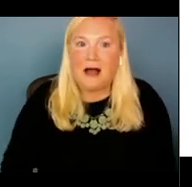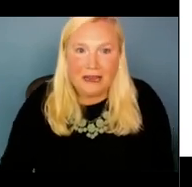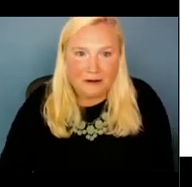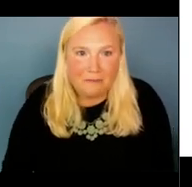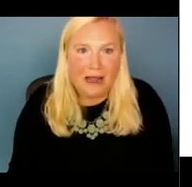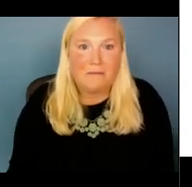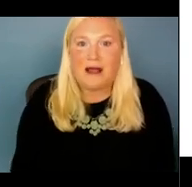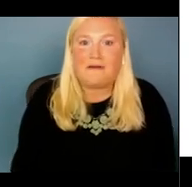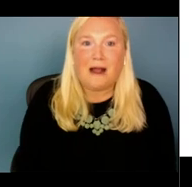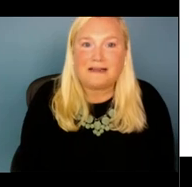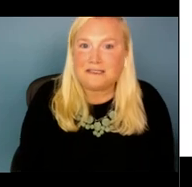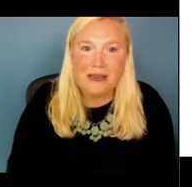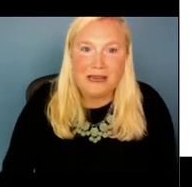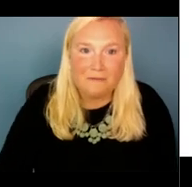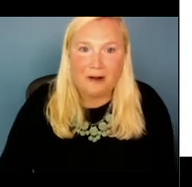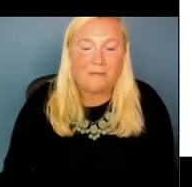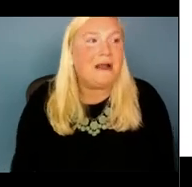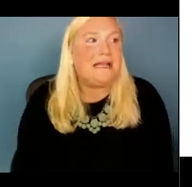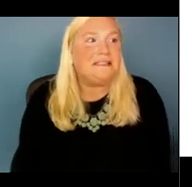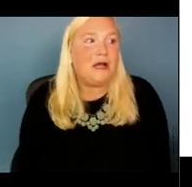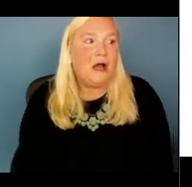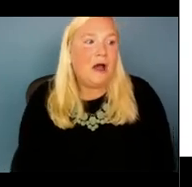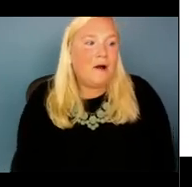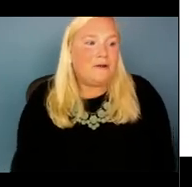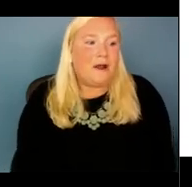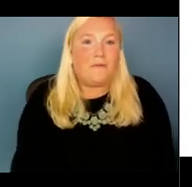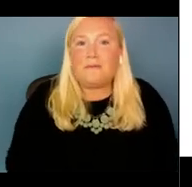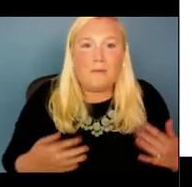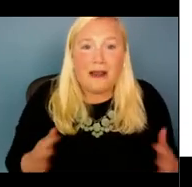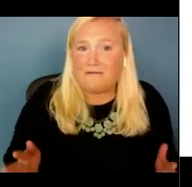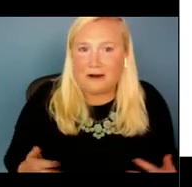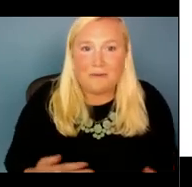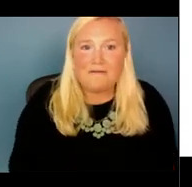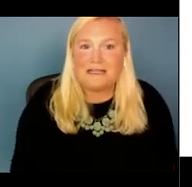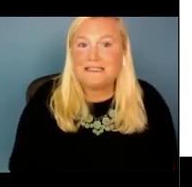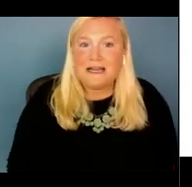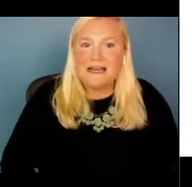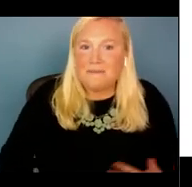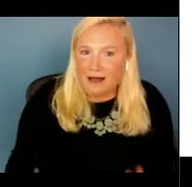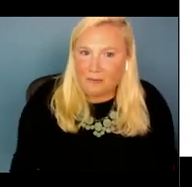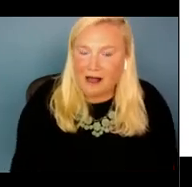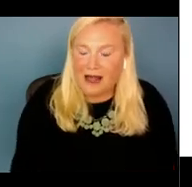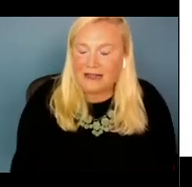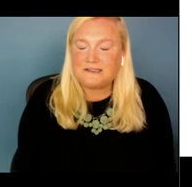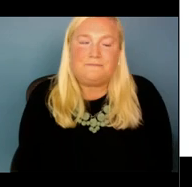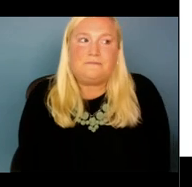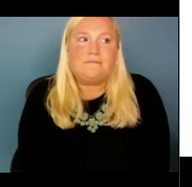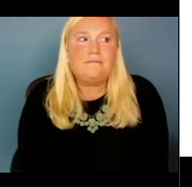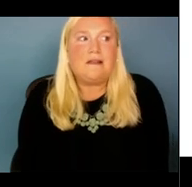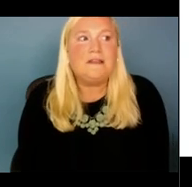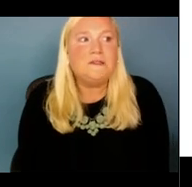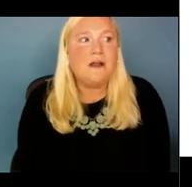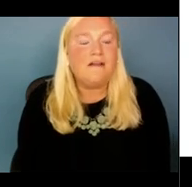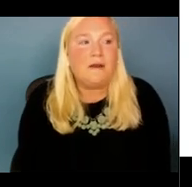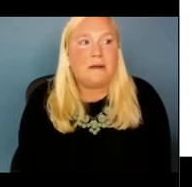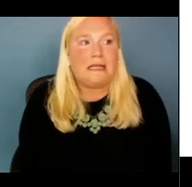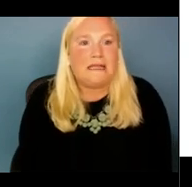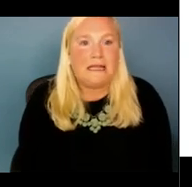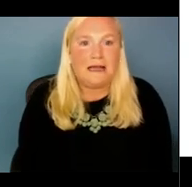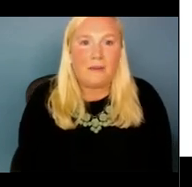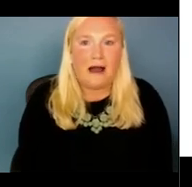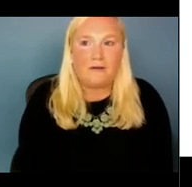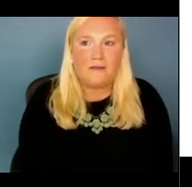to put a flyer in my private practice waiting room, or I need to, you know, whatever it is, send an email blast. This year